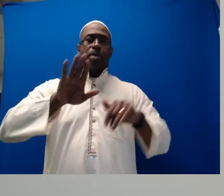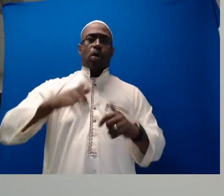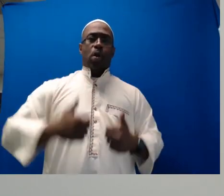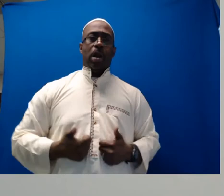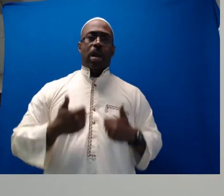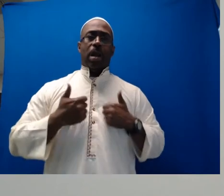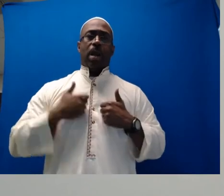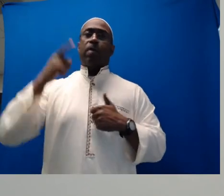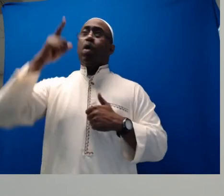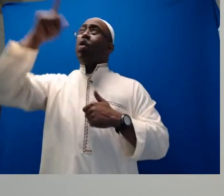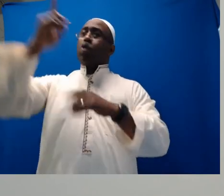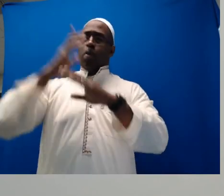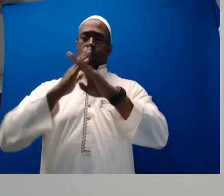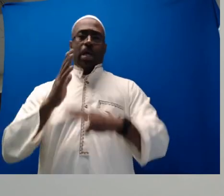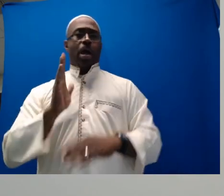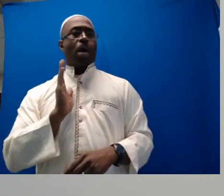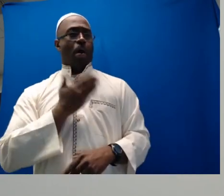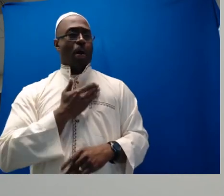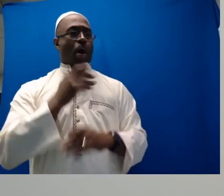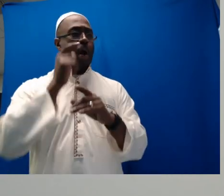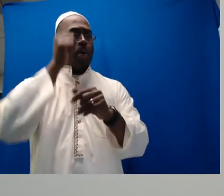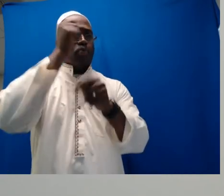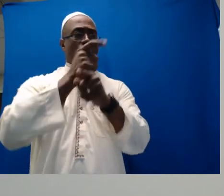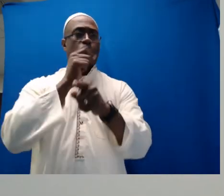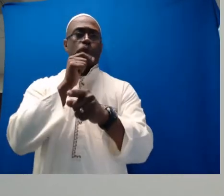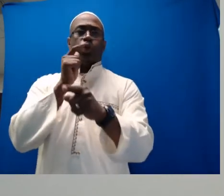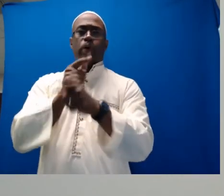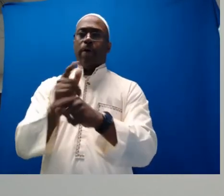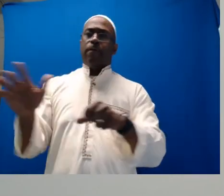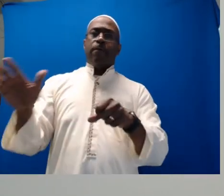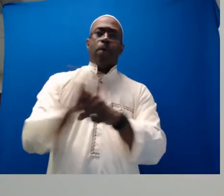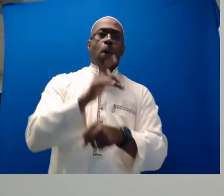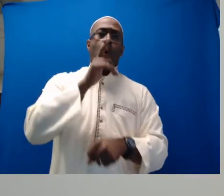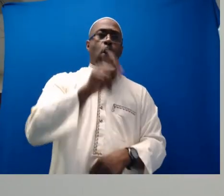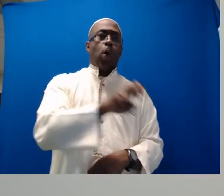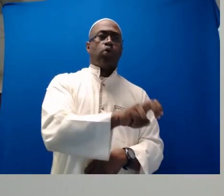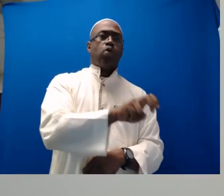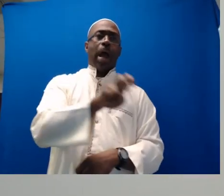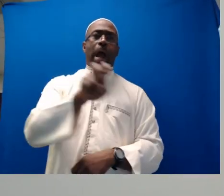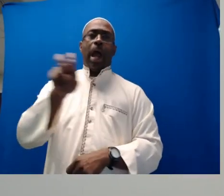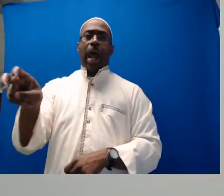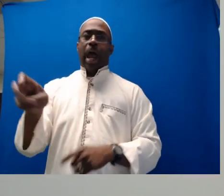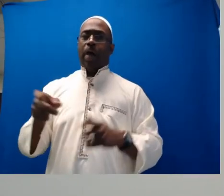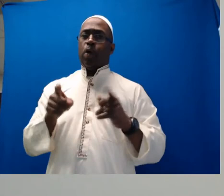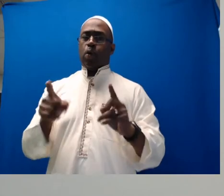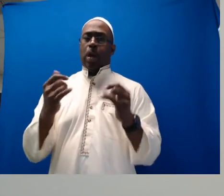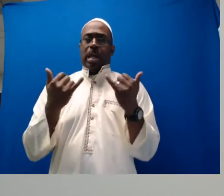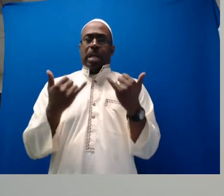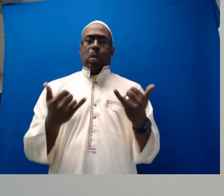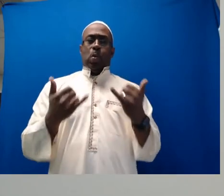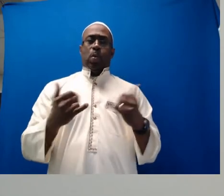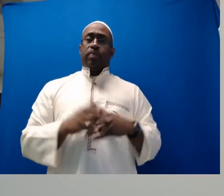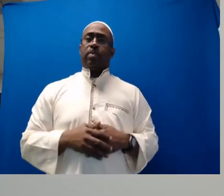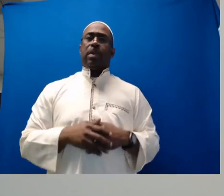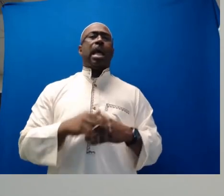as you are the protector, to protect our brothers and sisters as a whole who may be traveling during these times. Ya